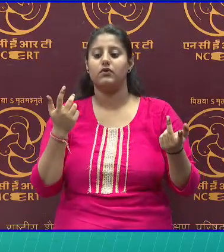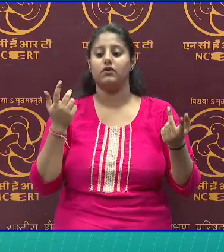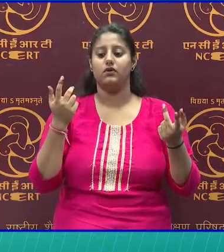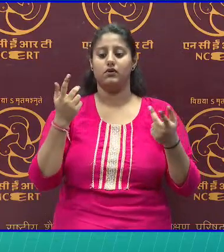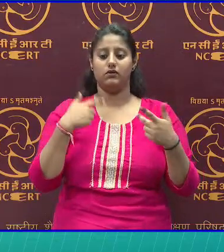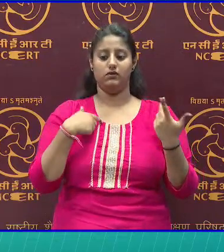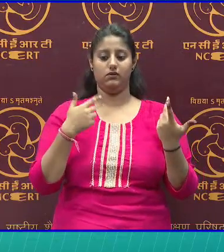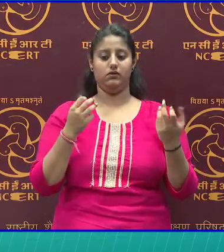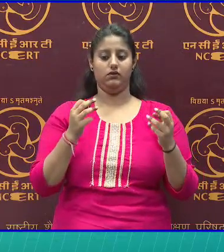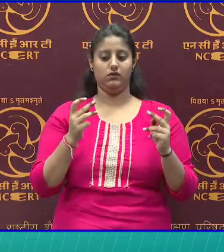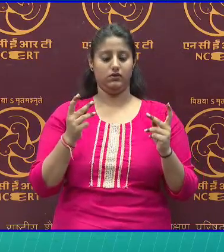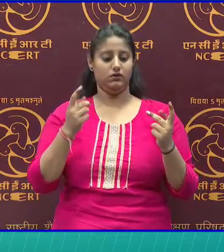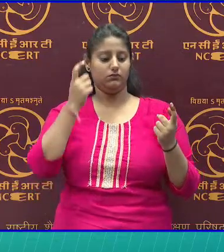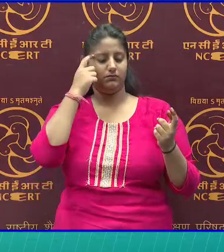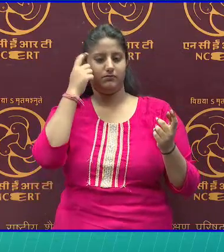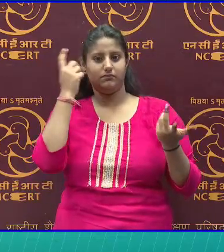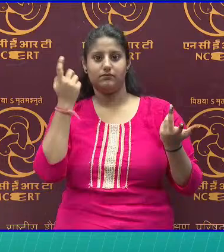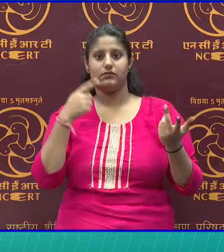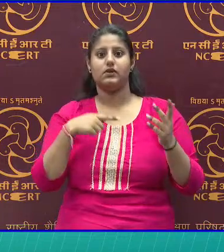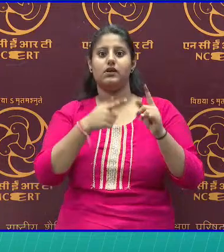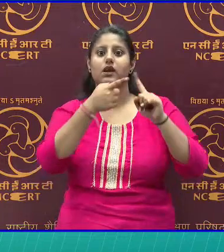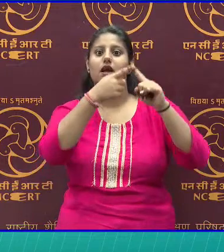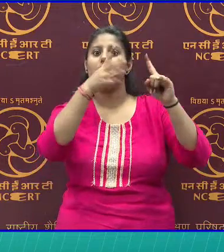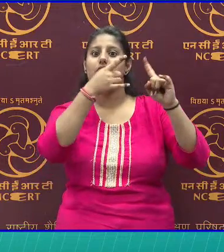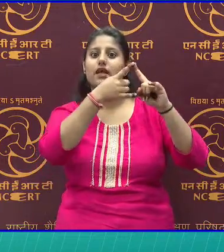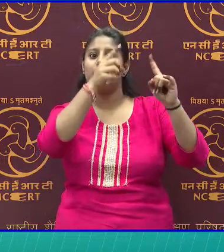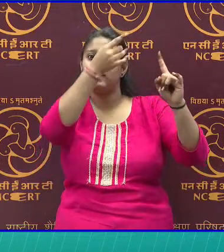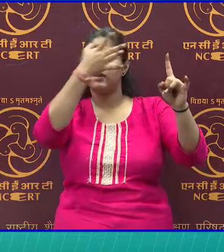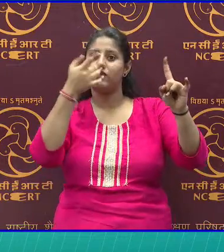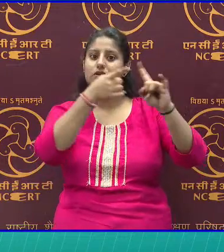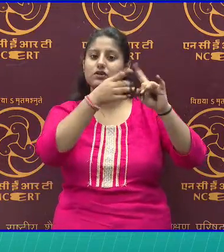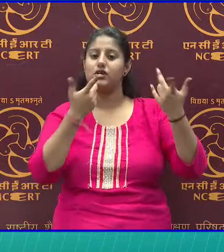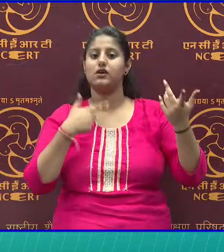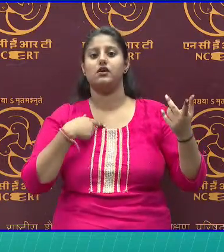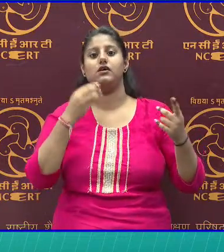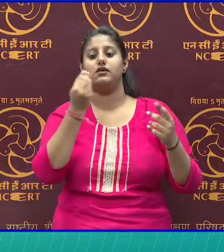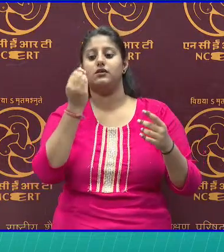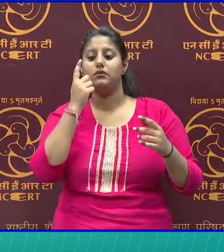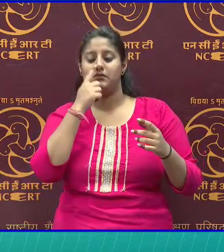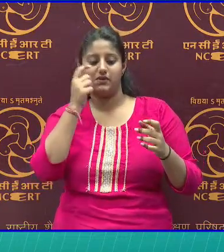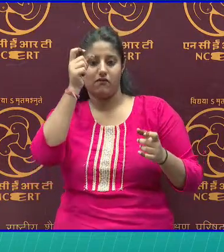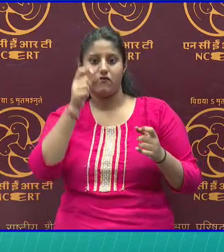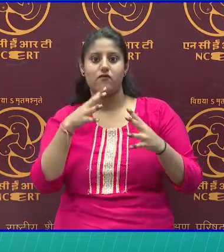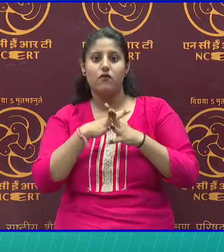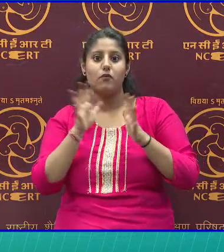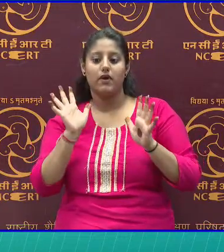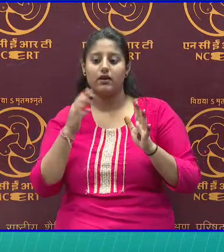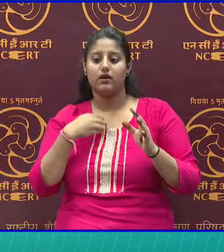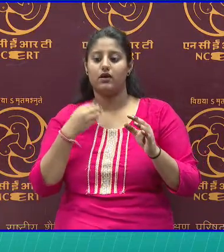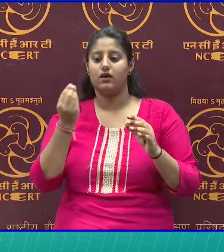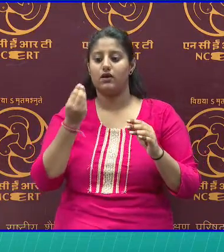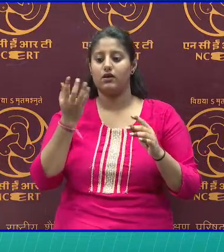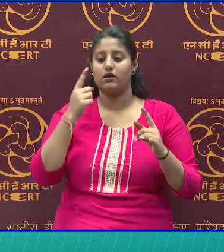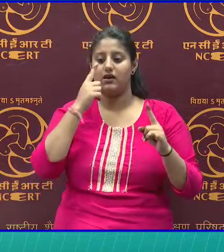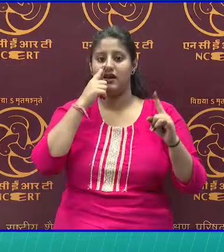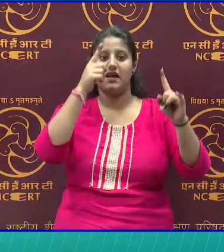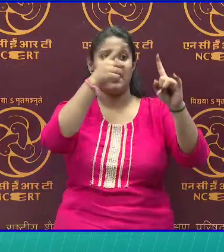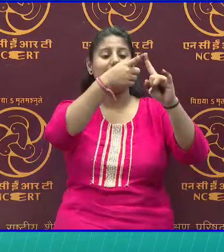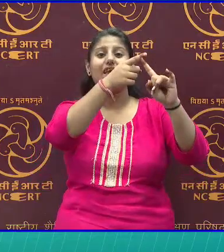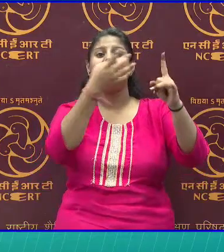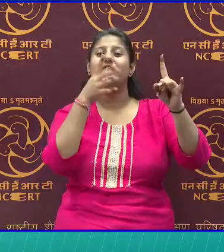For we thought it could be electrician, could be a woman, which most of the times we have a perception that an electrician